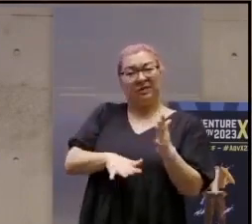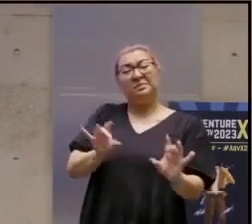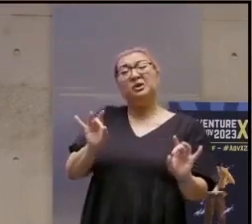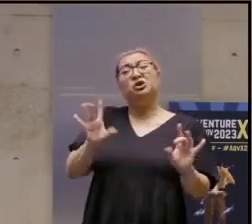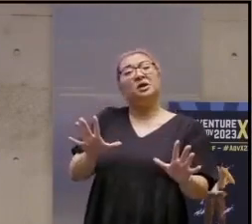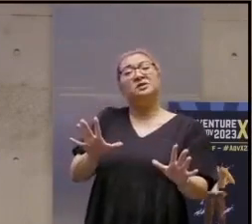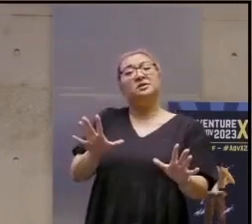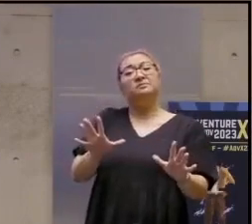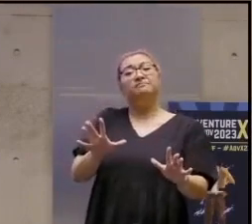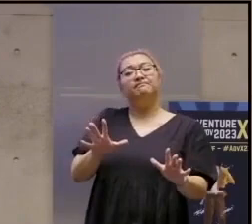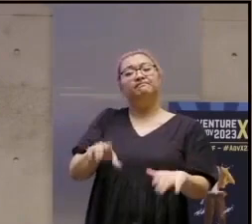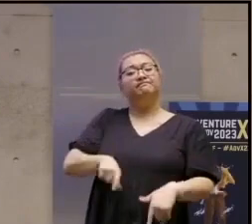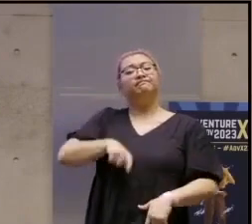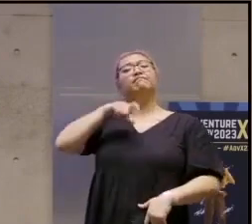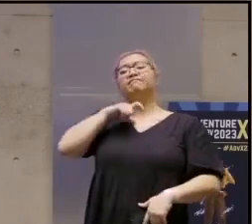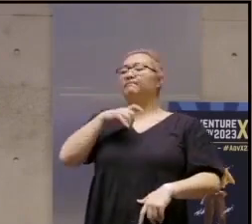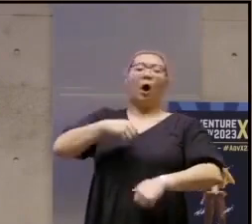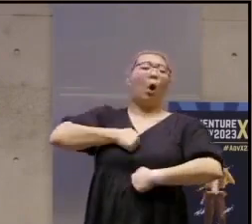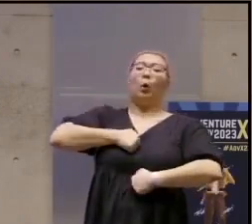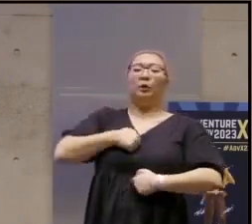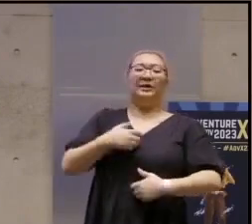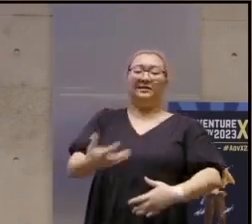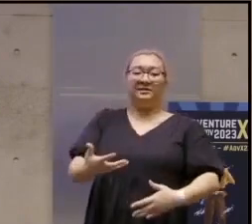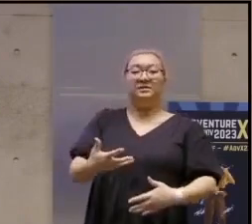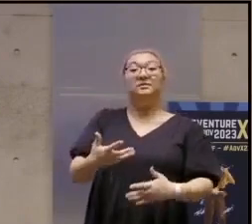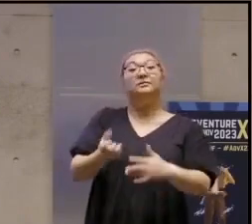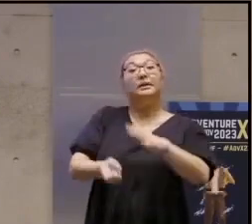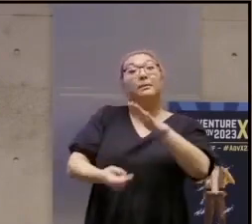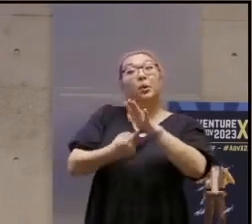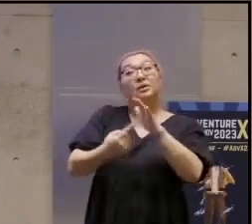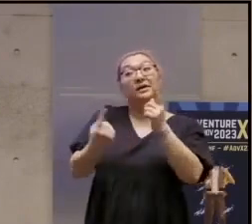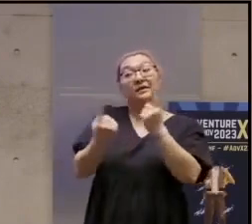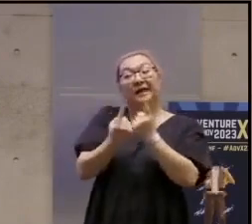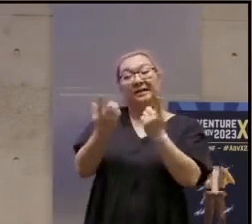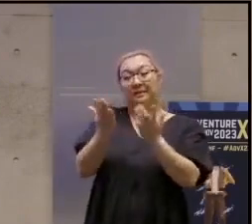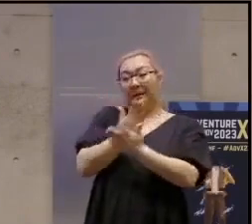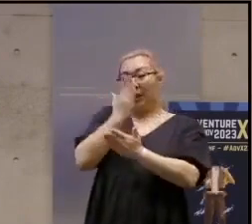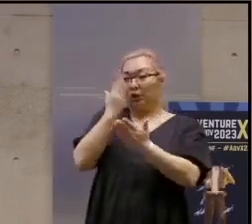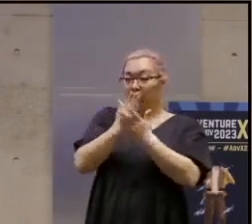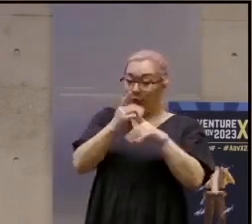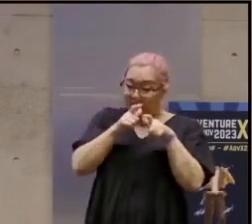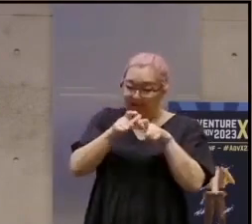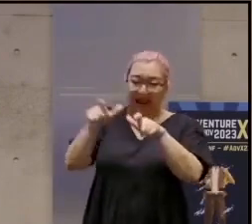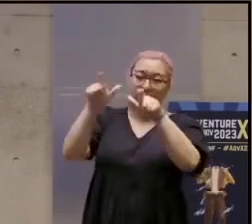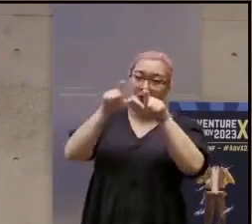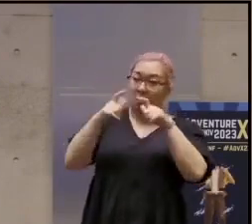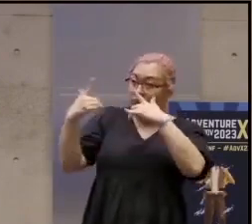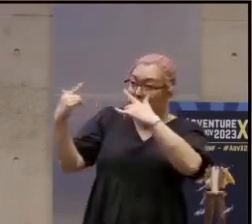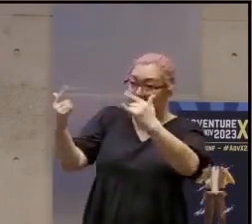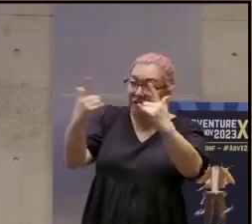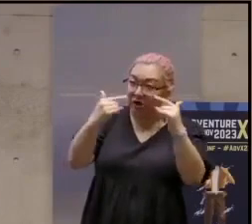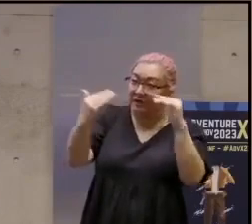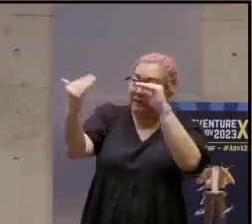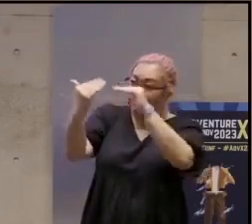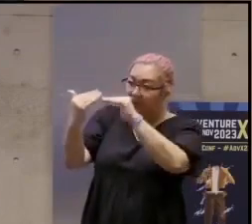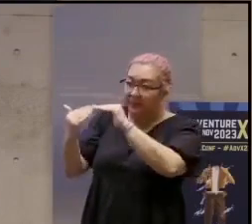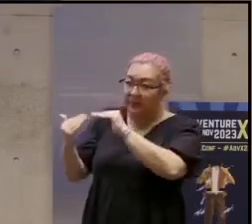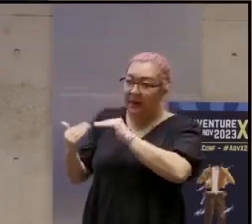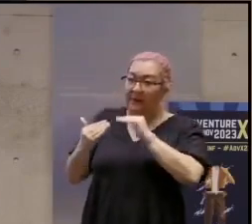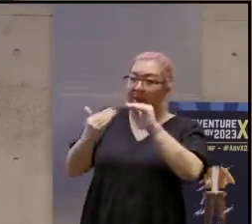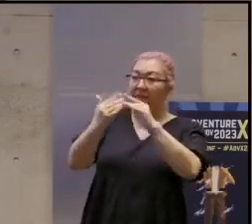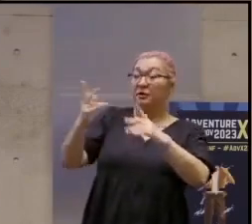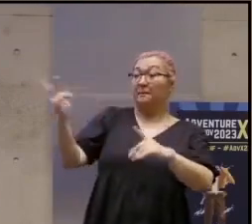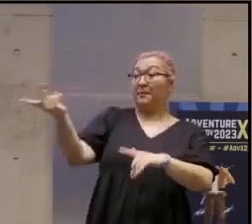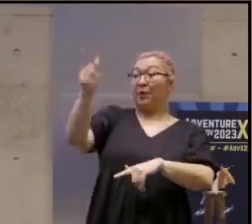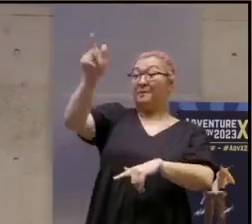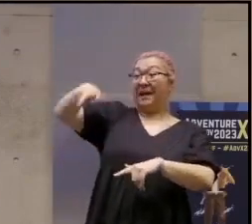the best thing you can do is to keep cross-checking across various stages of your development with both the healthcare workers and the patients. So